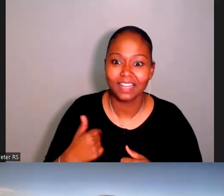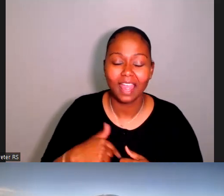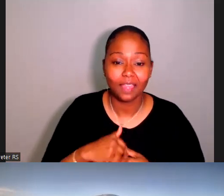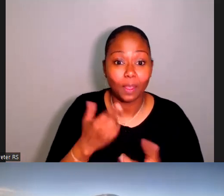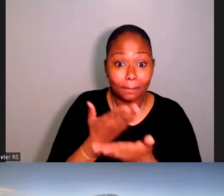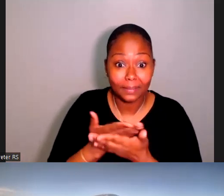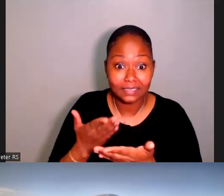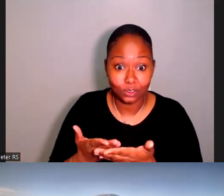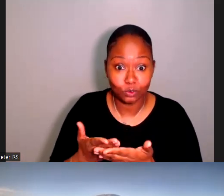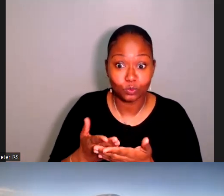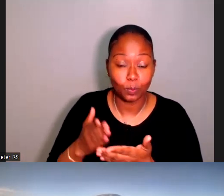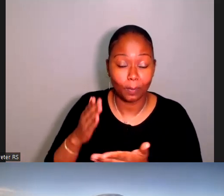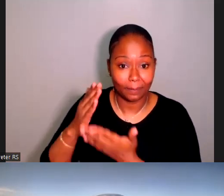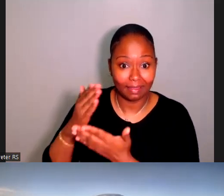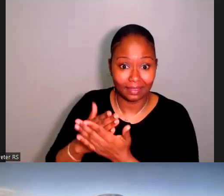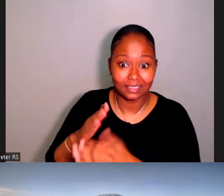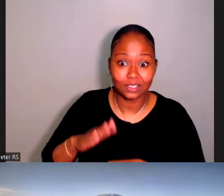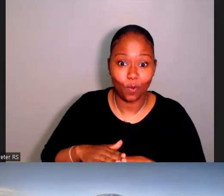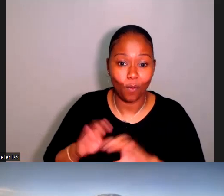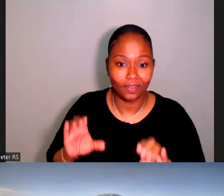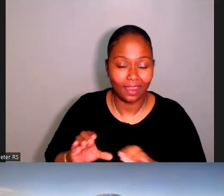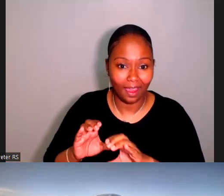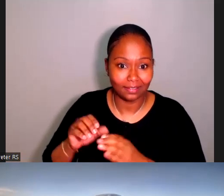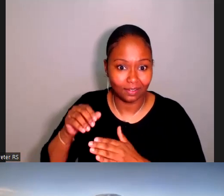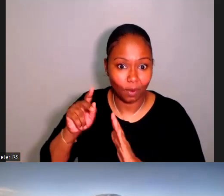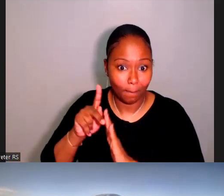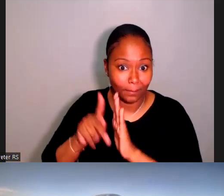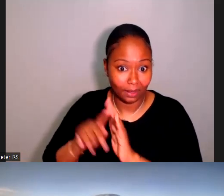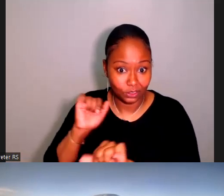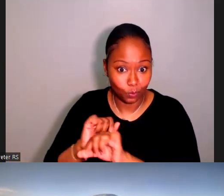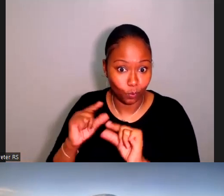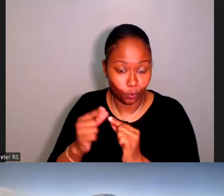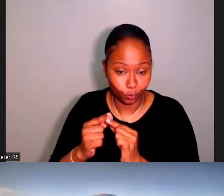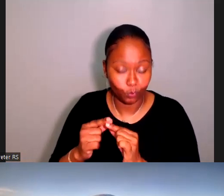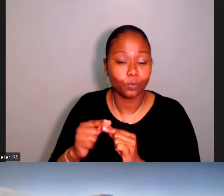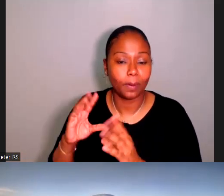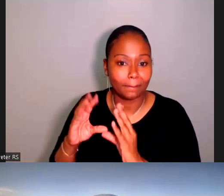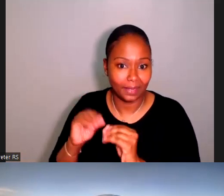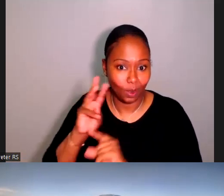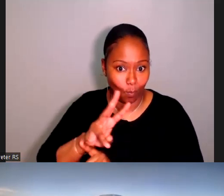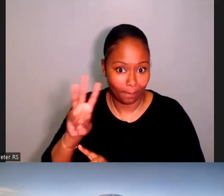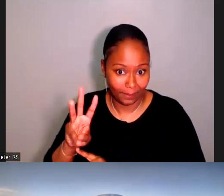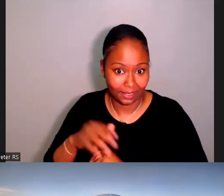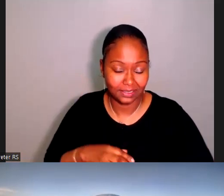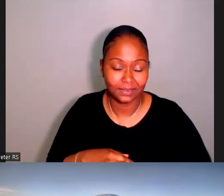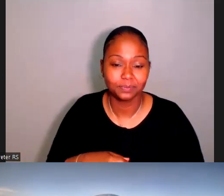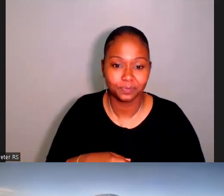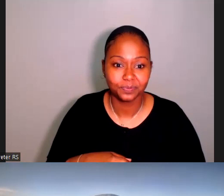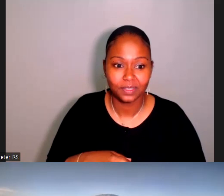Long-Term Care Facility Access Policy Workgroup webpage, which the team will drop into the chat shortly.